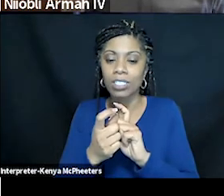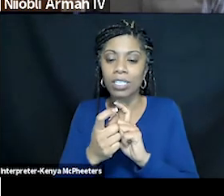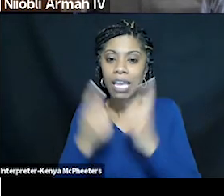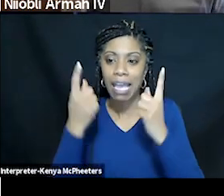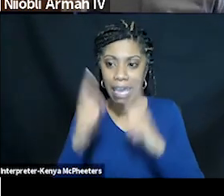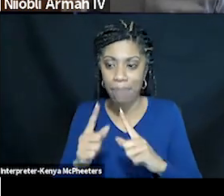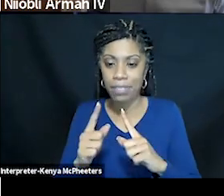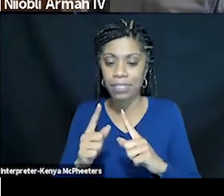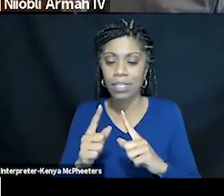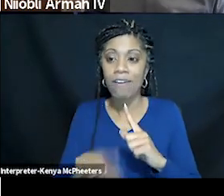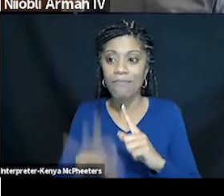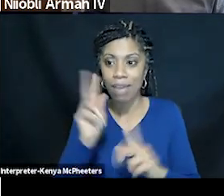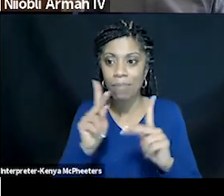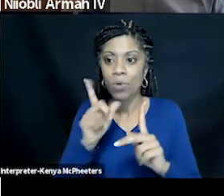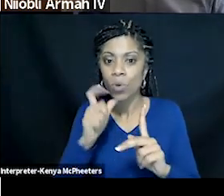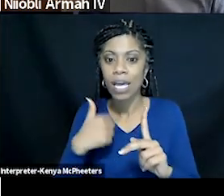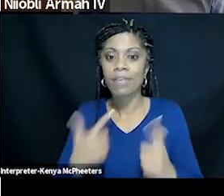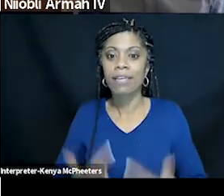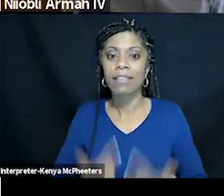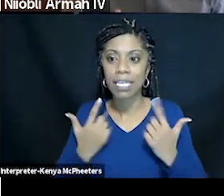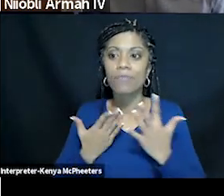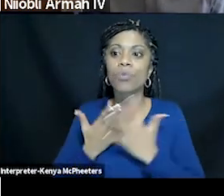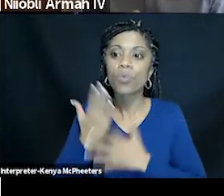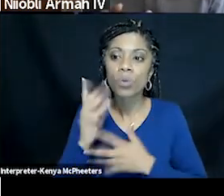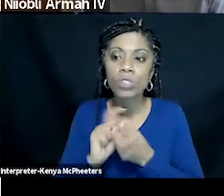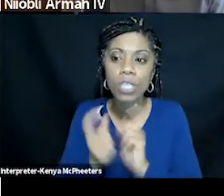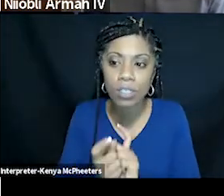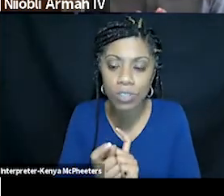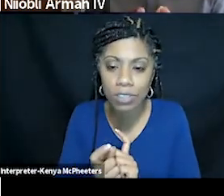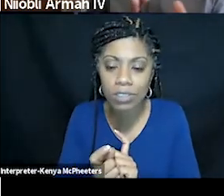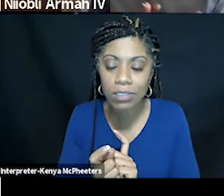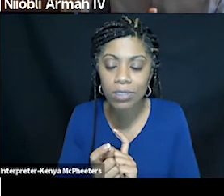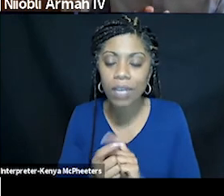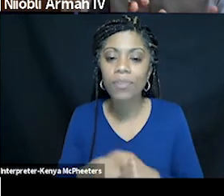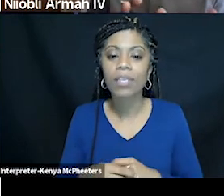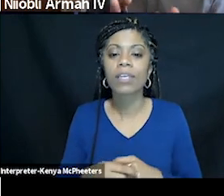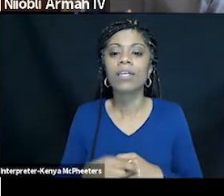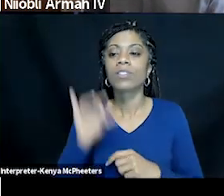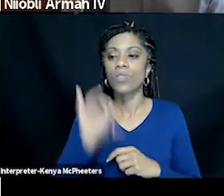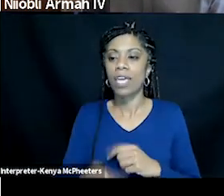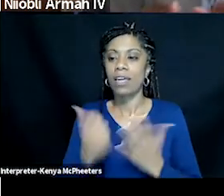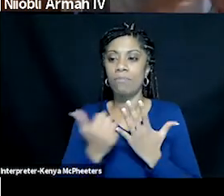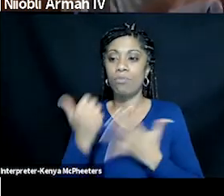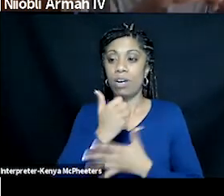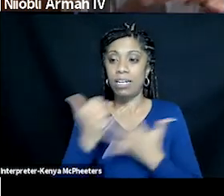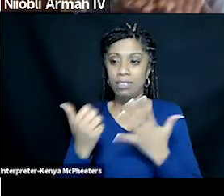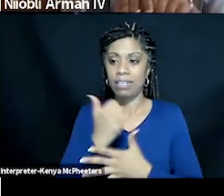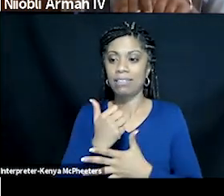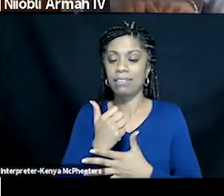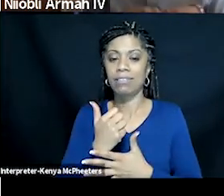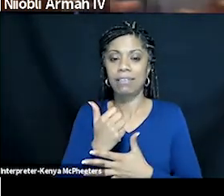people who have been in that issue in that neighborhood. And so this whole idea about prioritizing equity, knowledge, and lived experience,